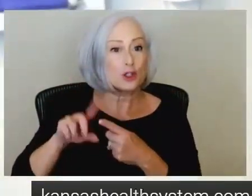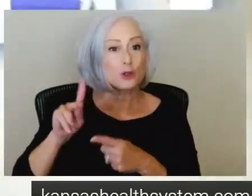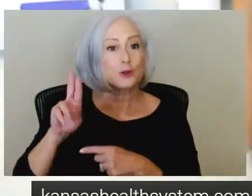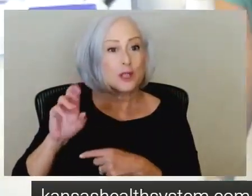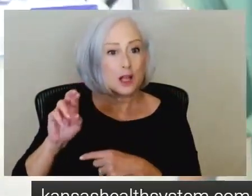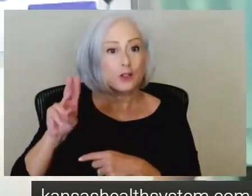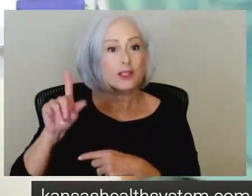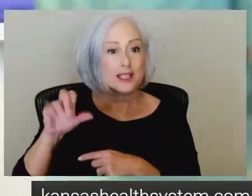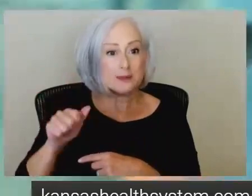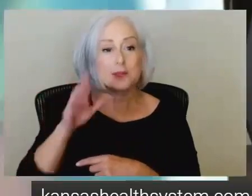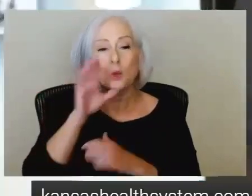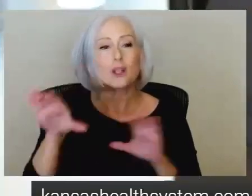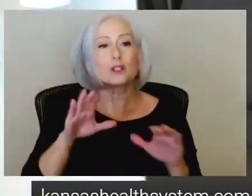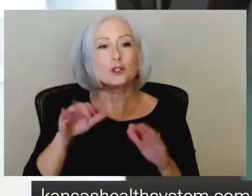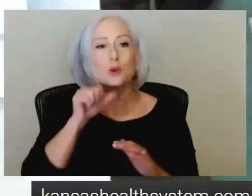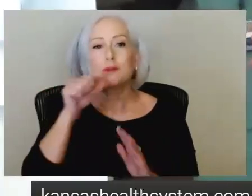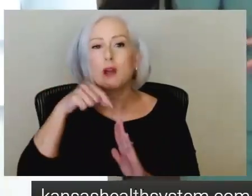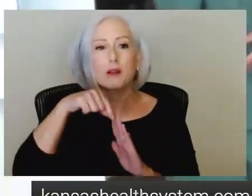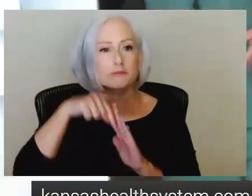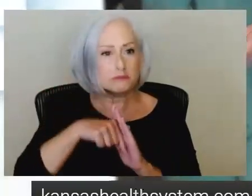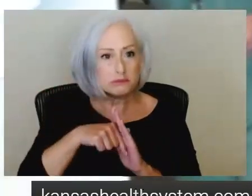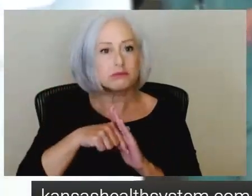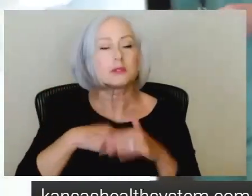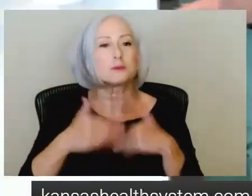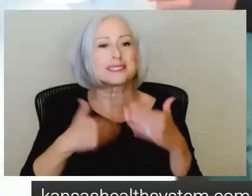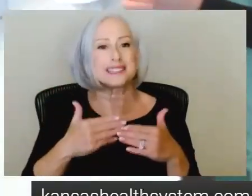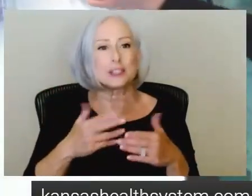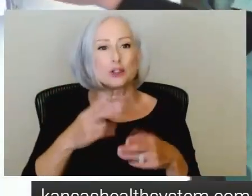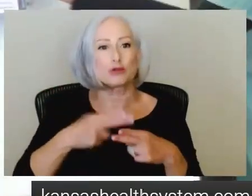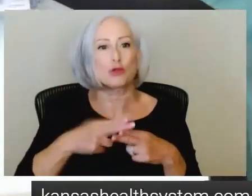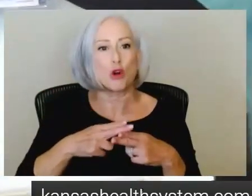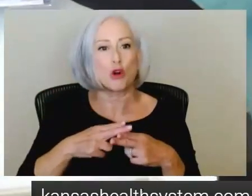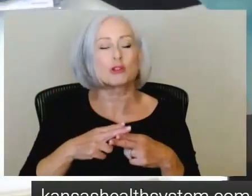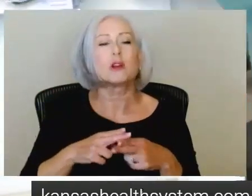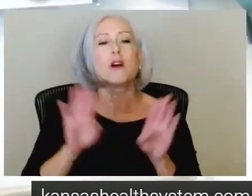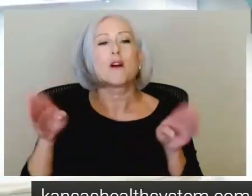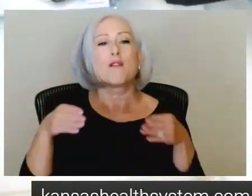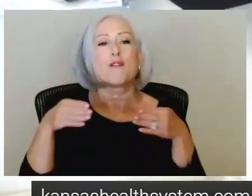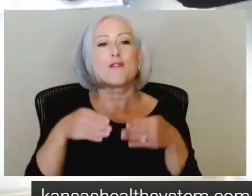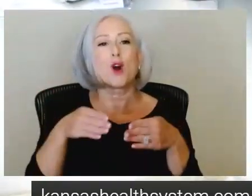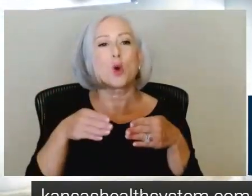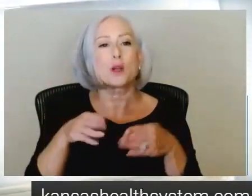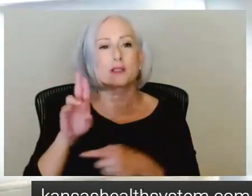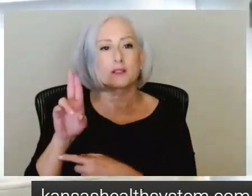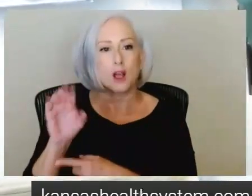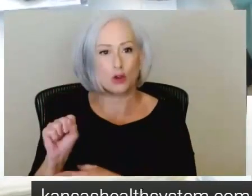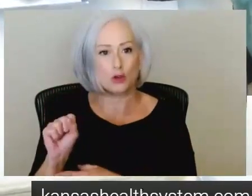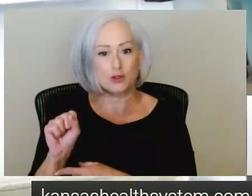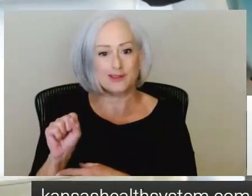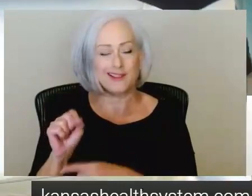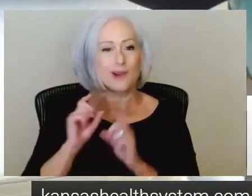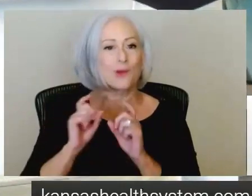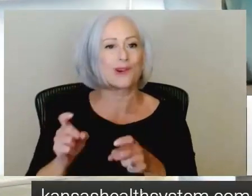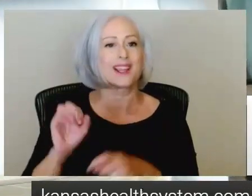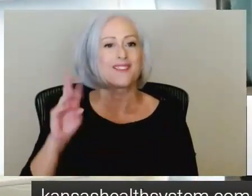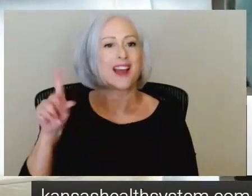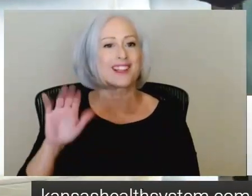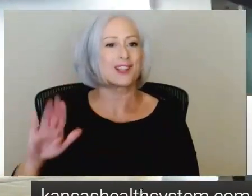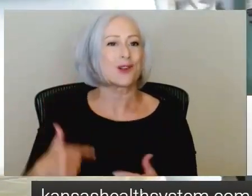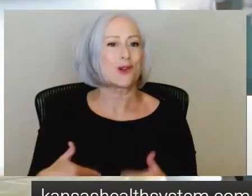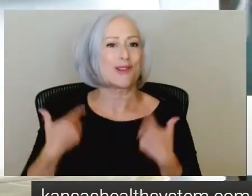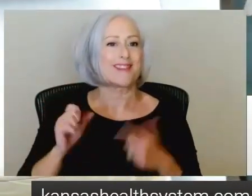procedure, focused ultrasound, that will give Evelyn her life back and stop those essential